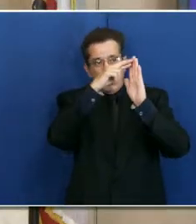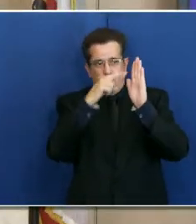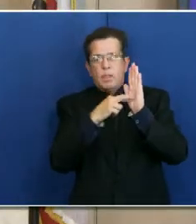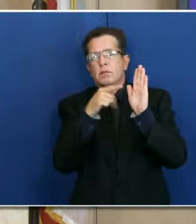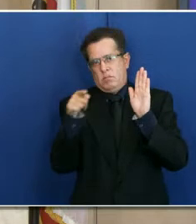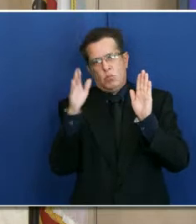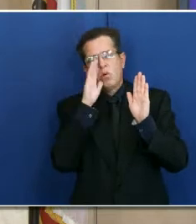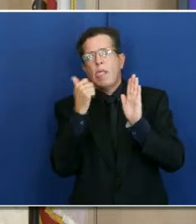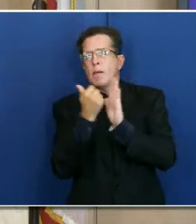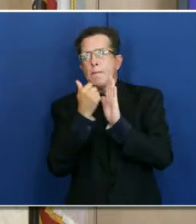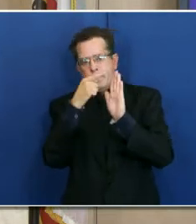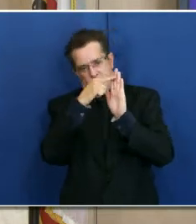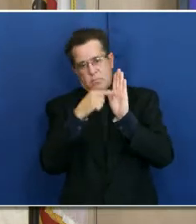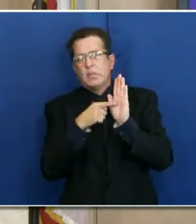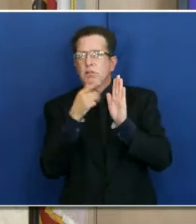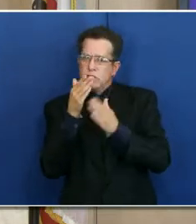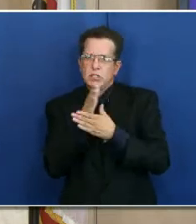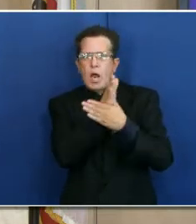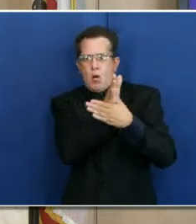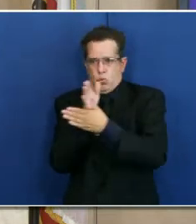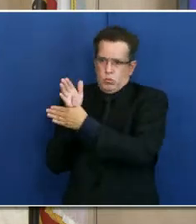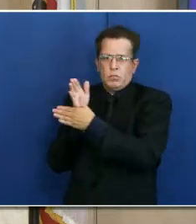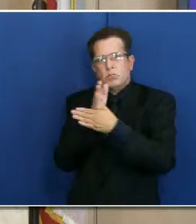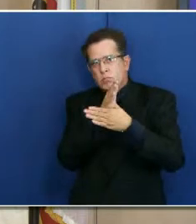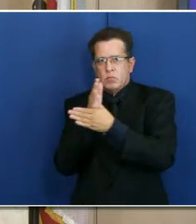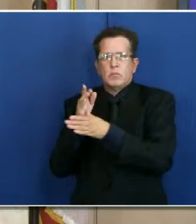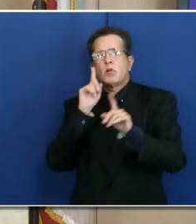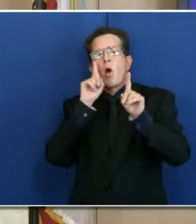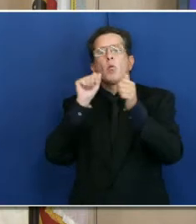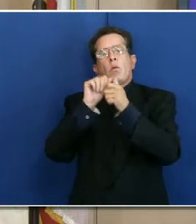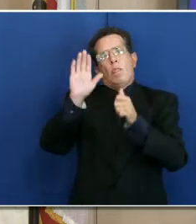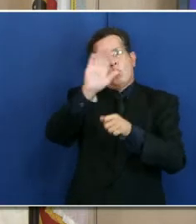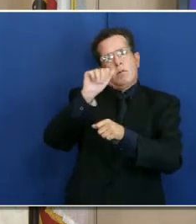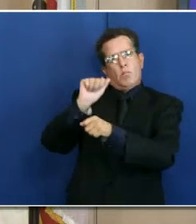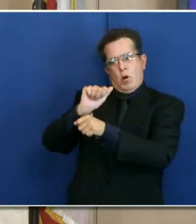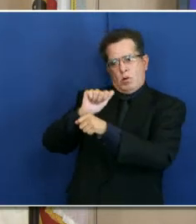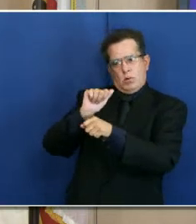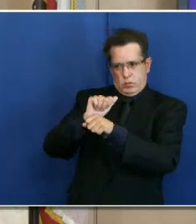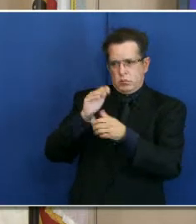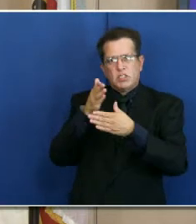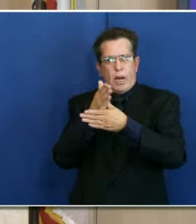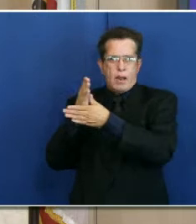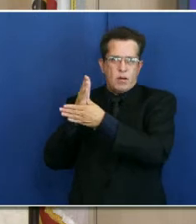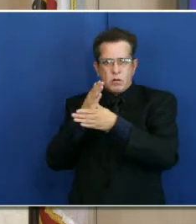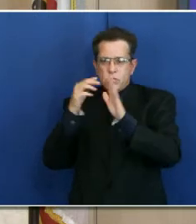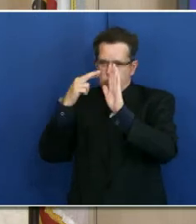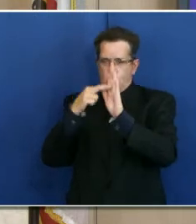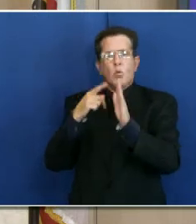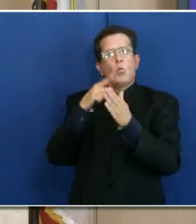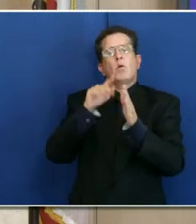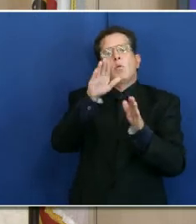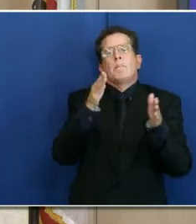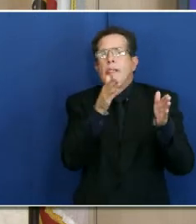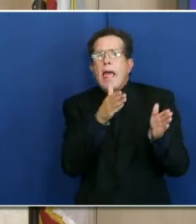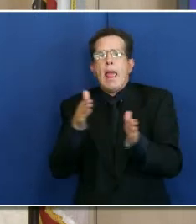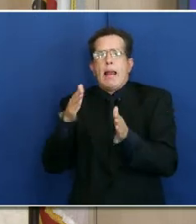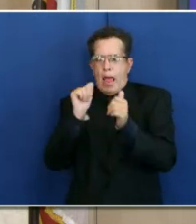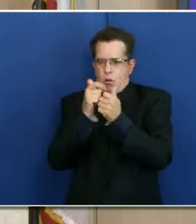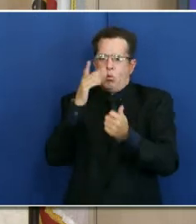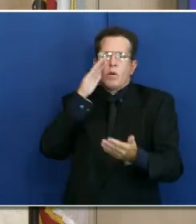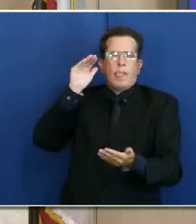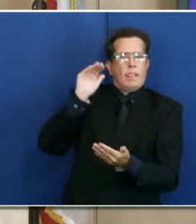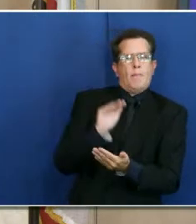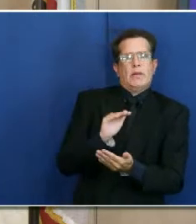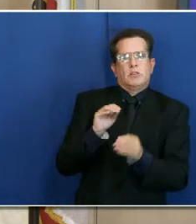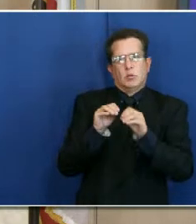percentages, update that, share that with your employees, talk to them about what is the plan moving forward and all of the steps you're going to take to limit the spread, and